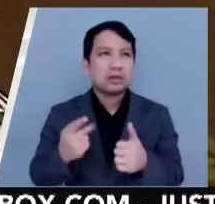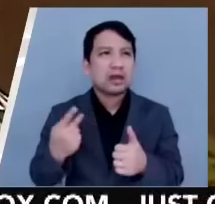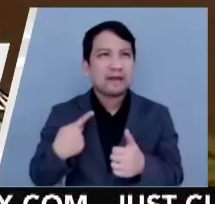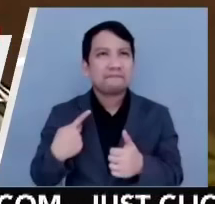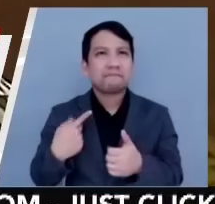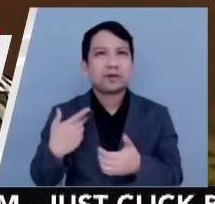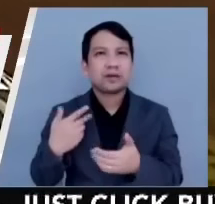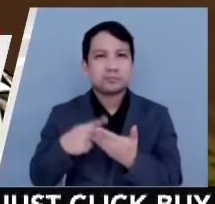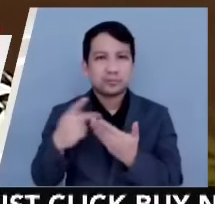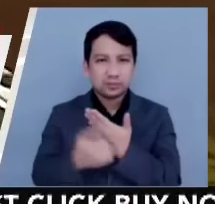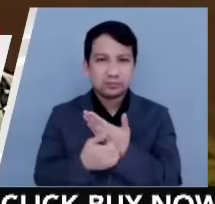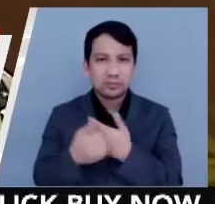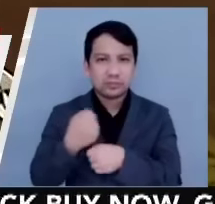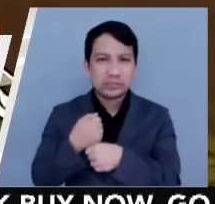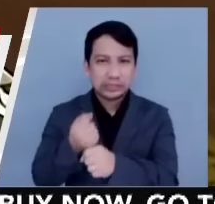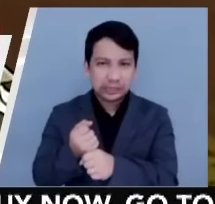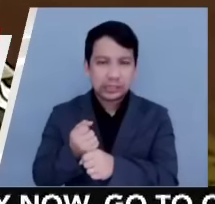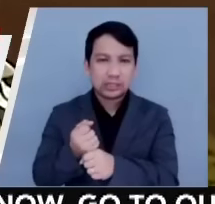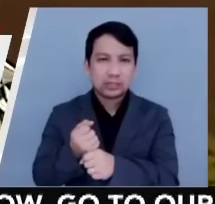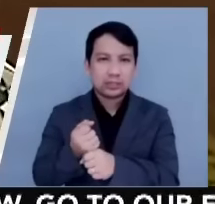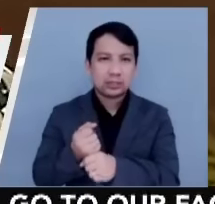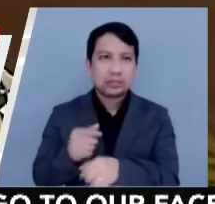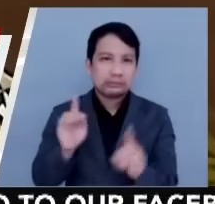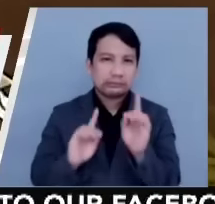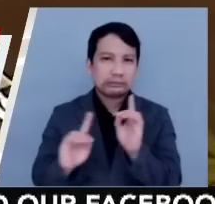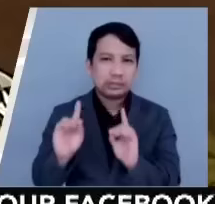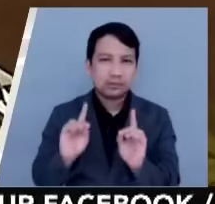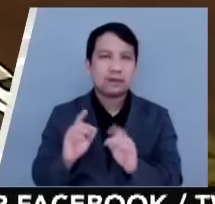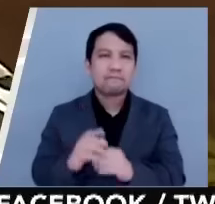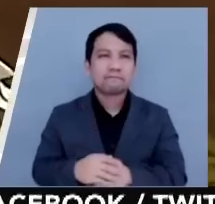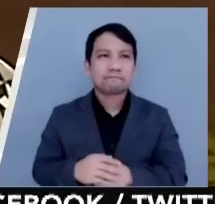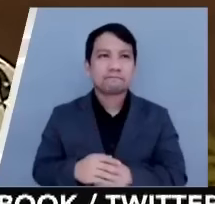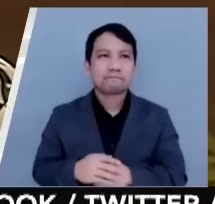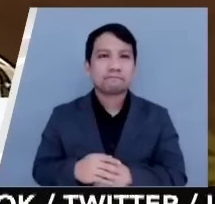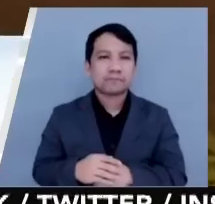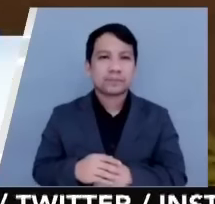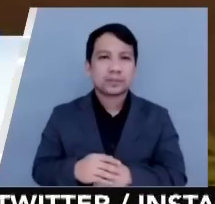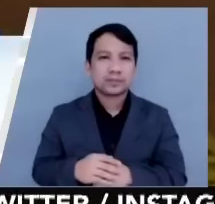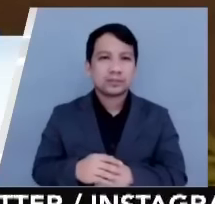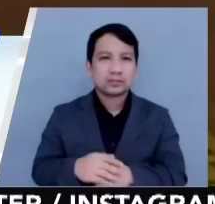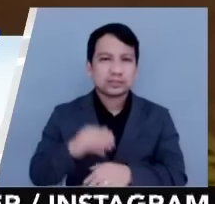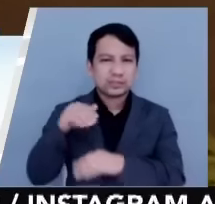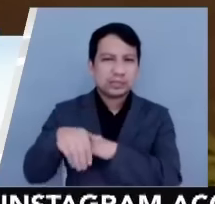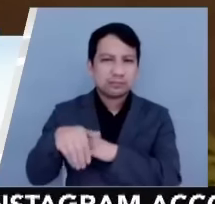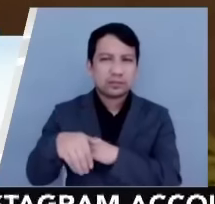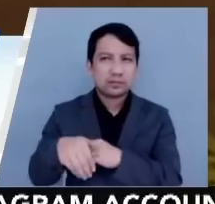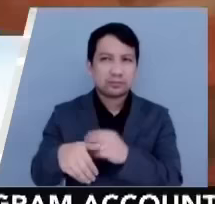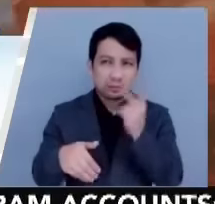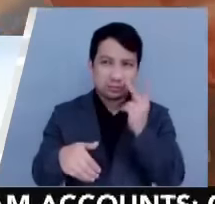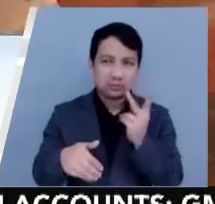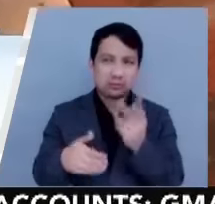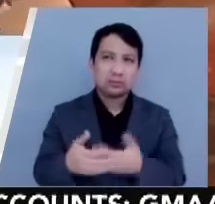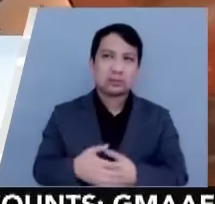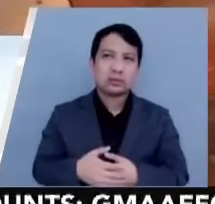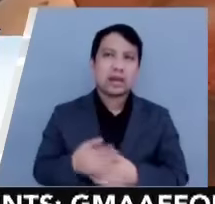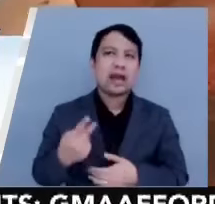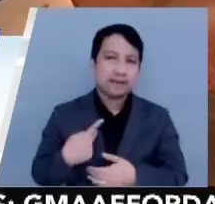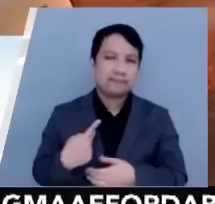niluluto, drama rin, for prime time. So abangan na lang nila. Pero meron na yon.